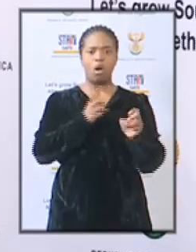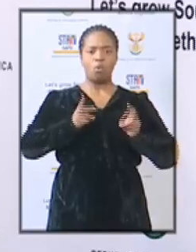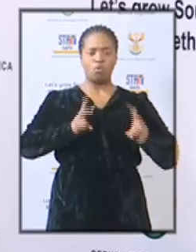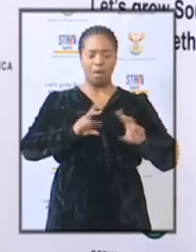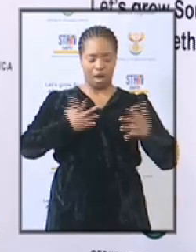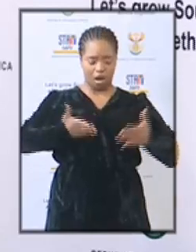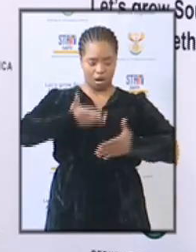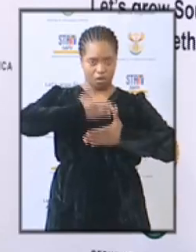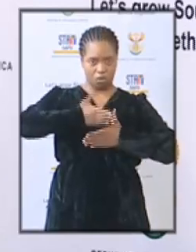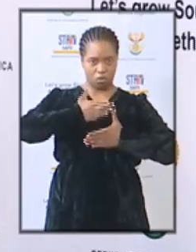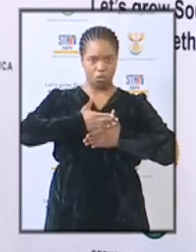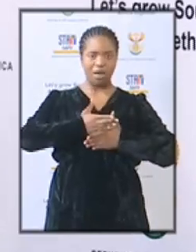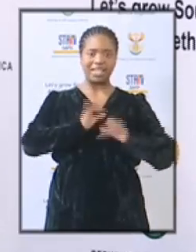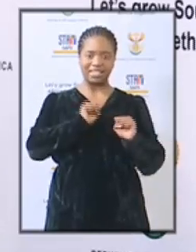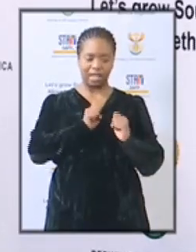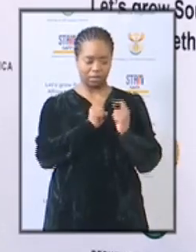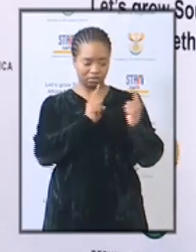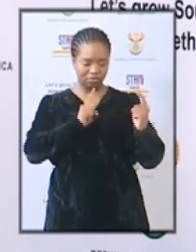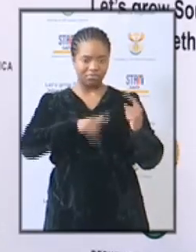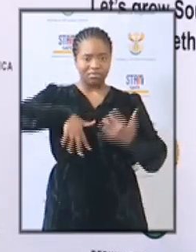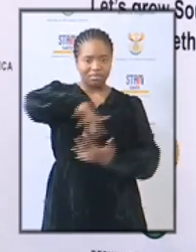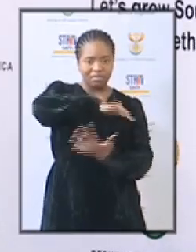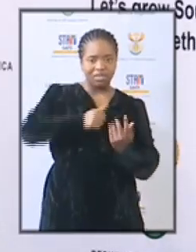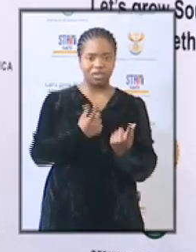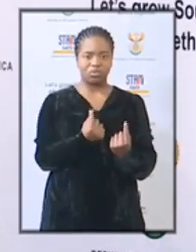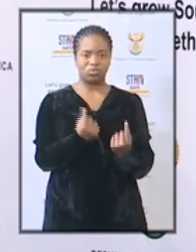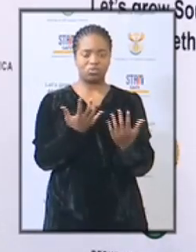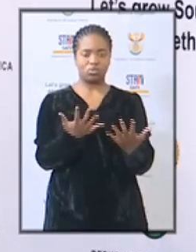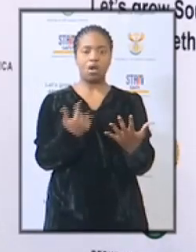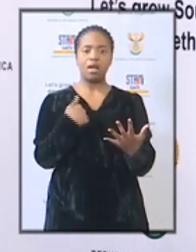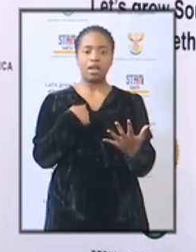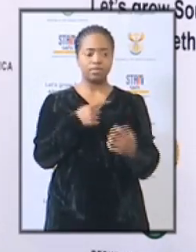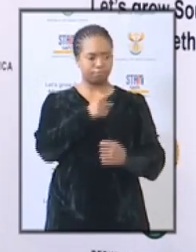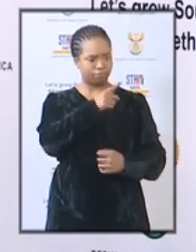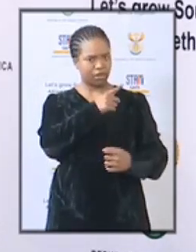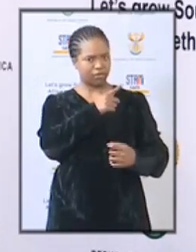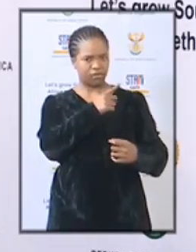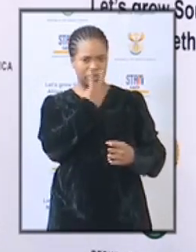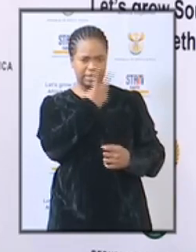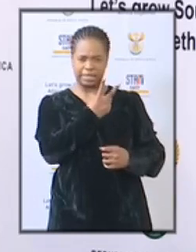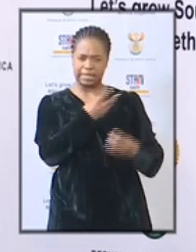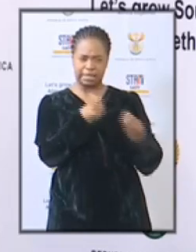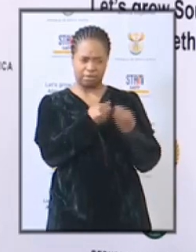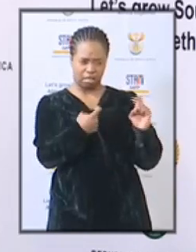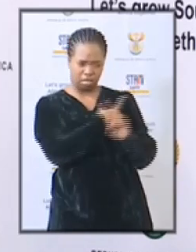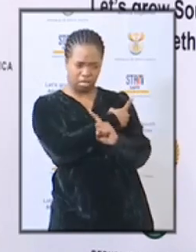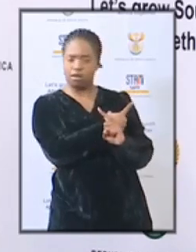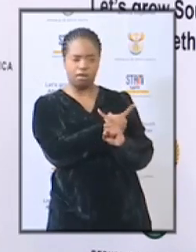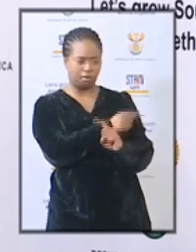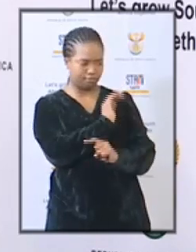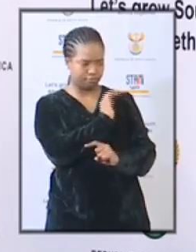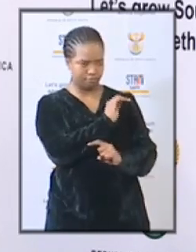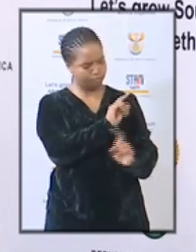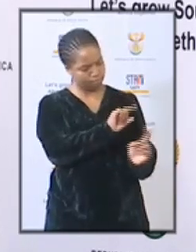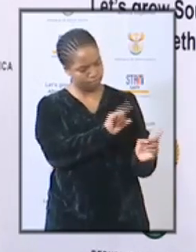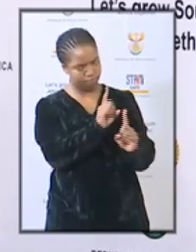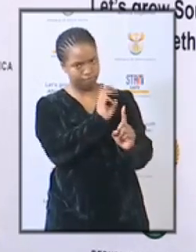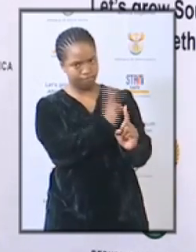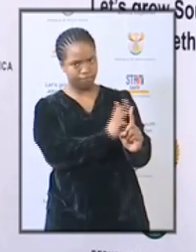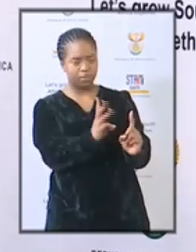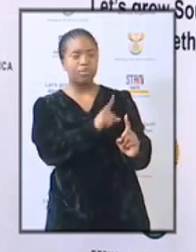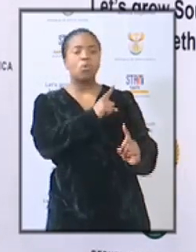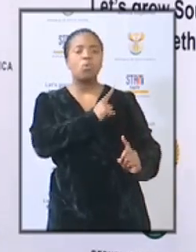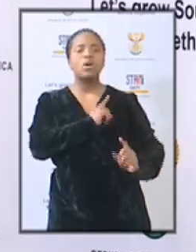the tourism sector. And also, let us hold one another accountable against this commitment for the sake of our